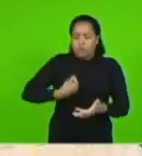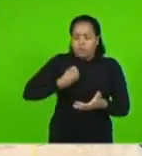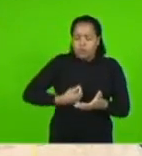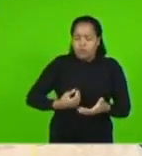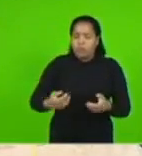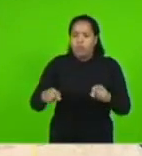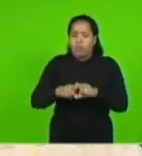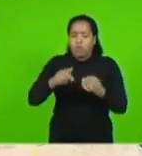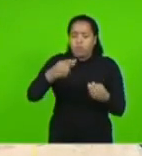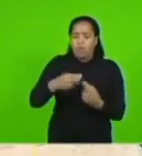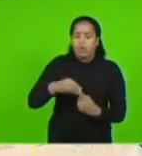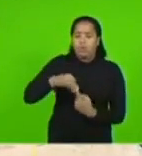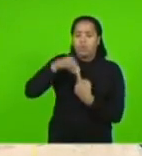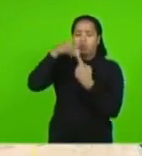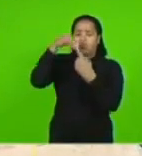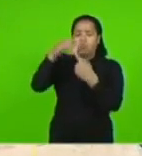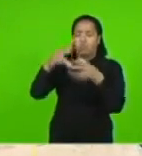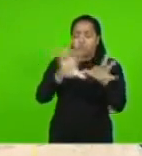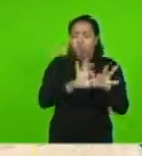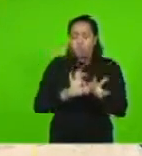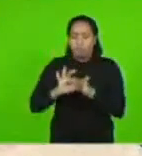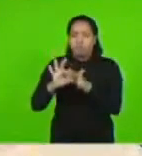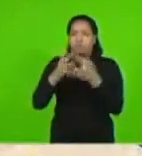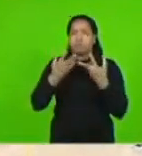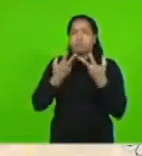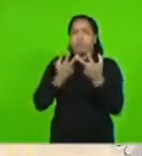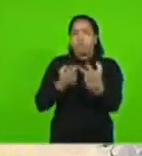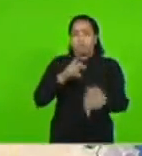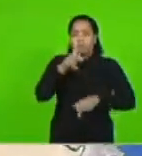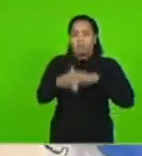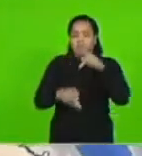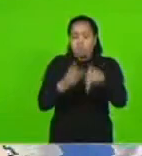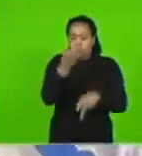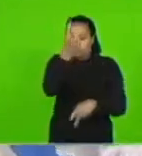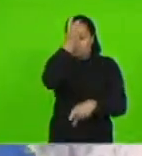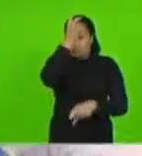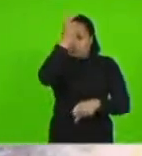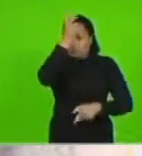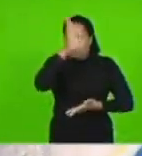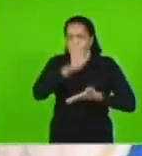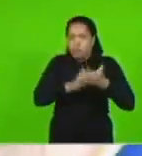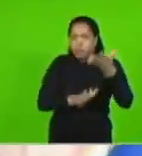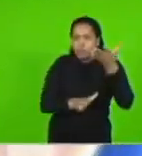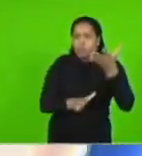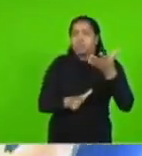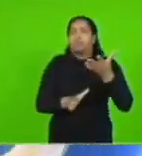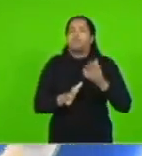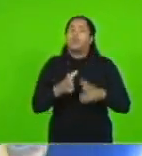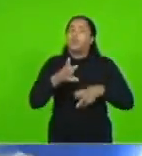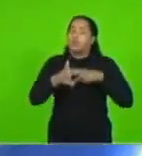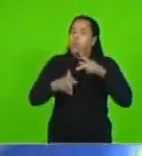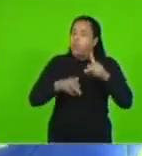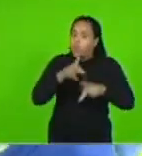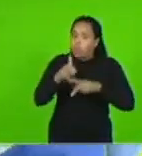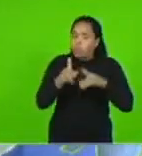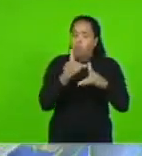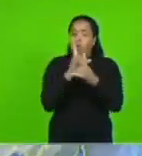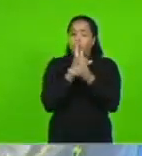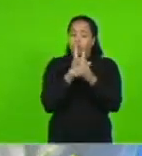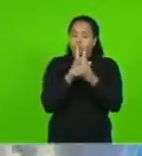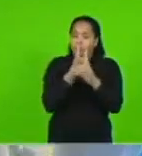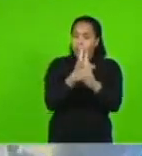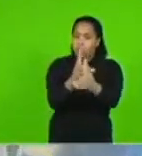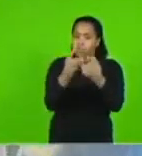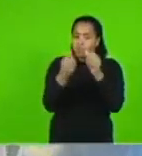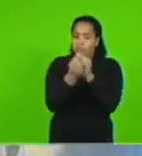And brethren from all over the world live a moment of fellowship and communion like the servants lived in Egypt